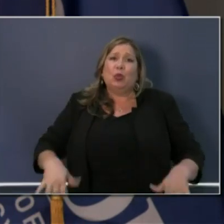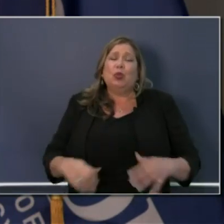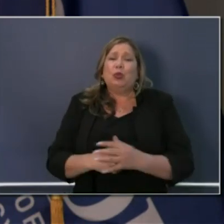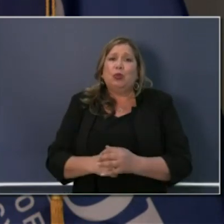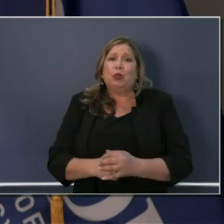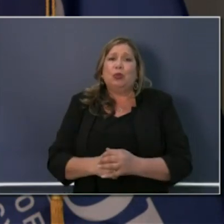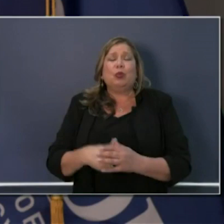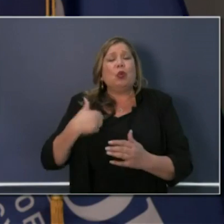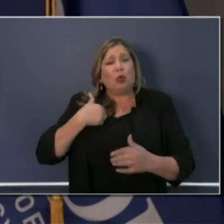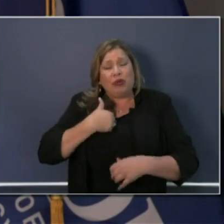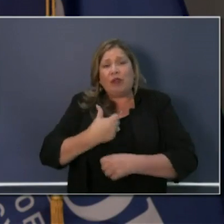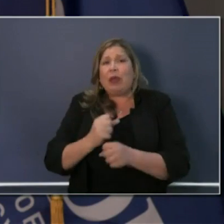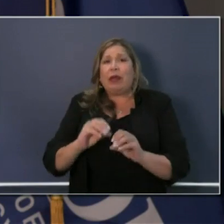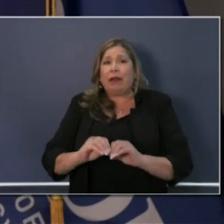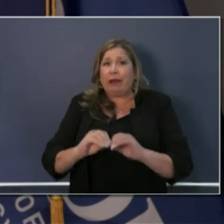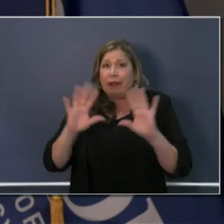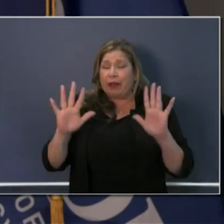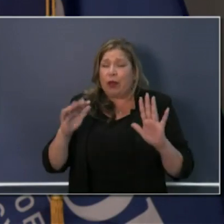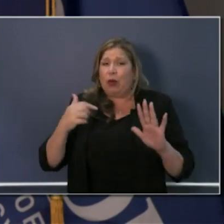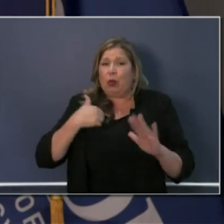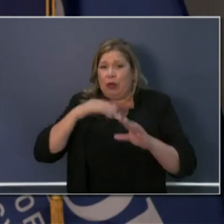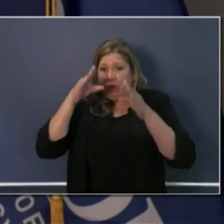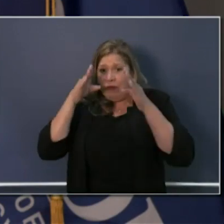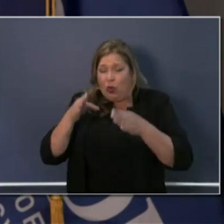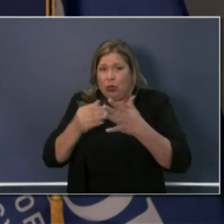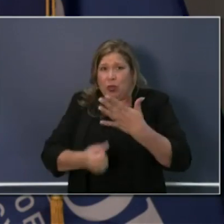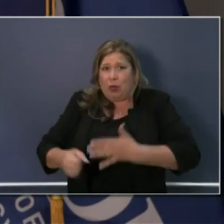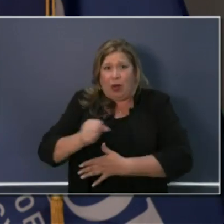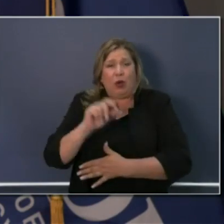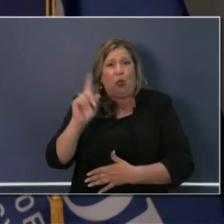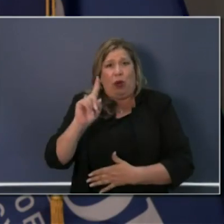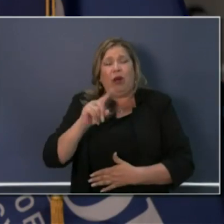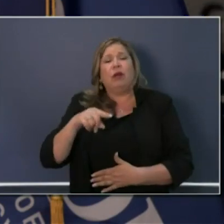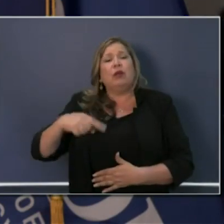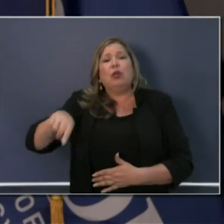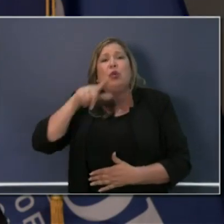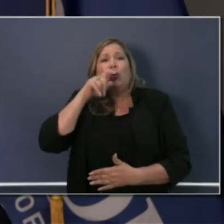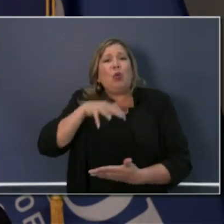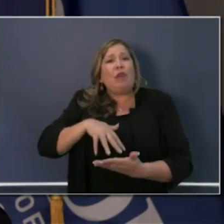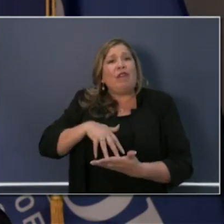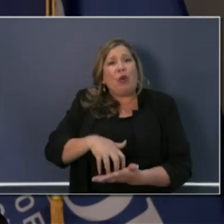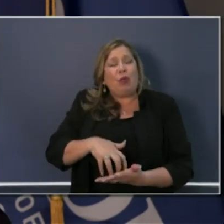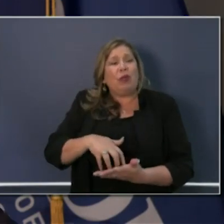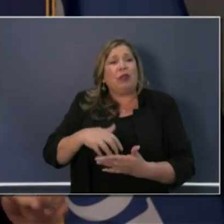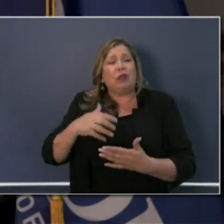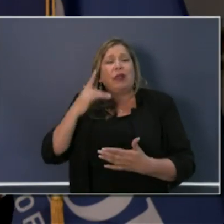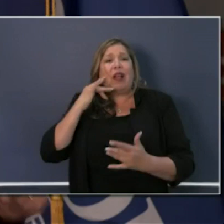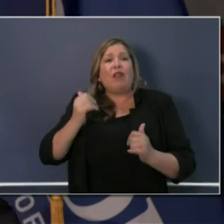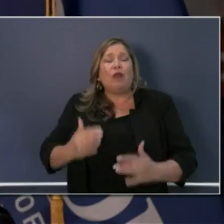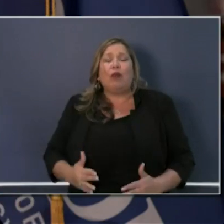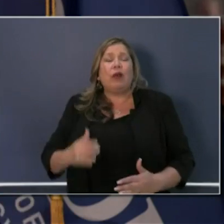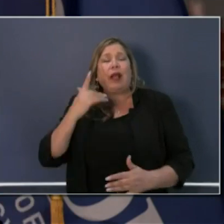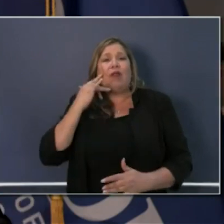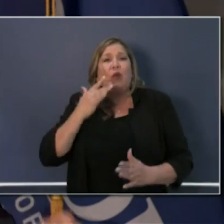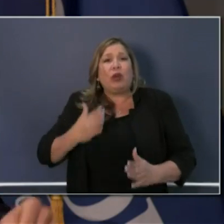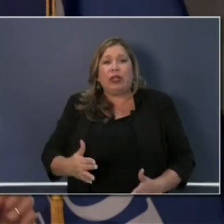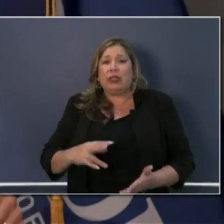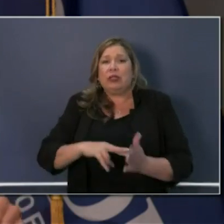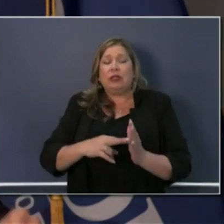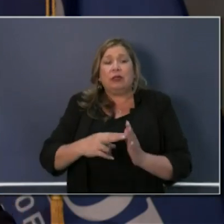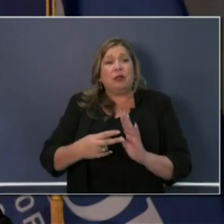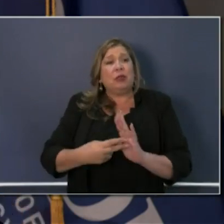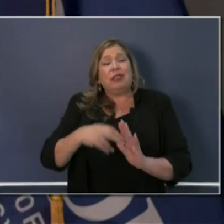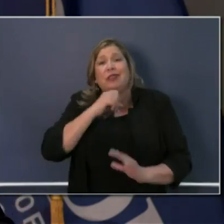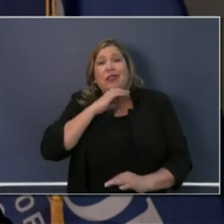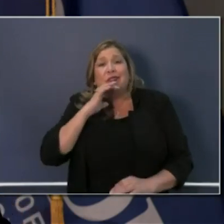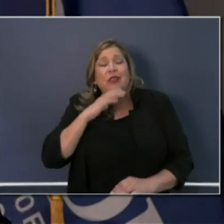are prioritizing the most vulnerable Californians, and we've made clear that our most vulnerable Californians include the homeless.